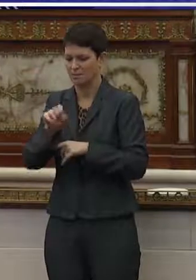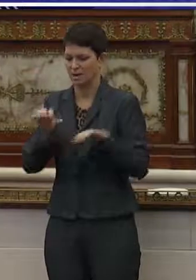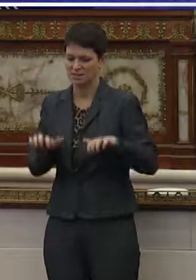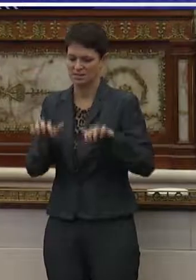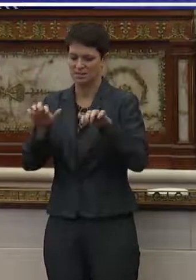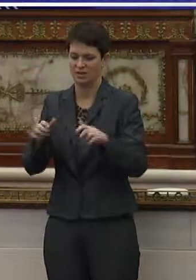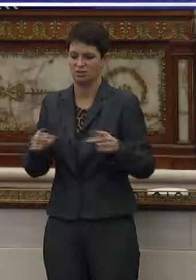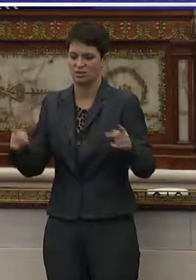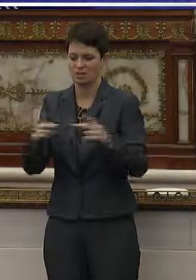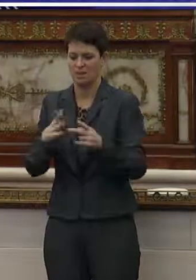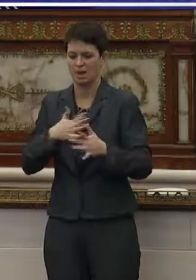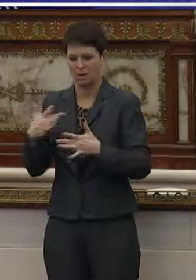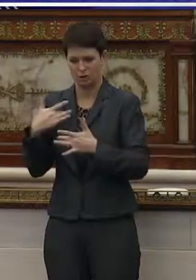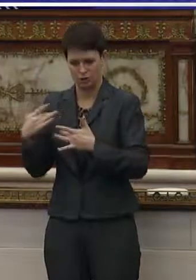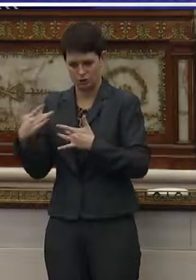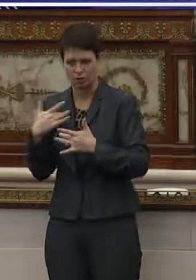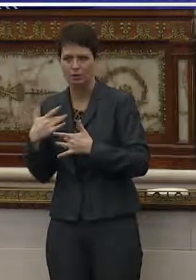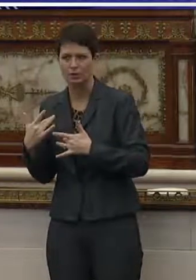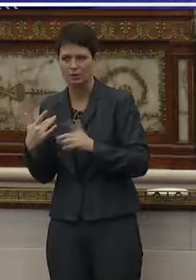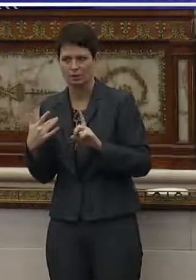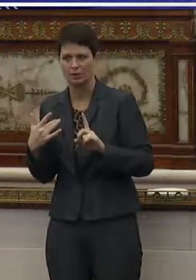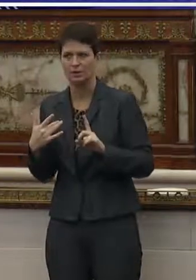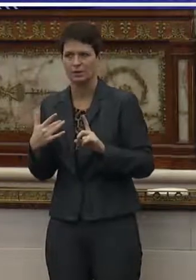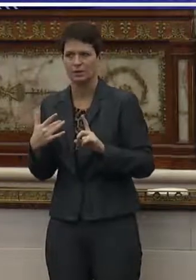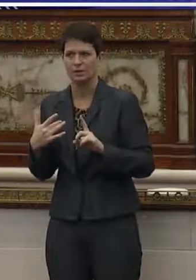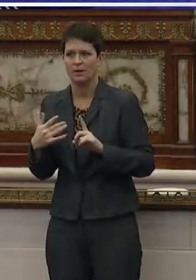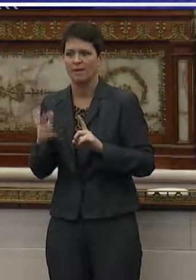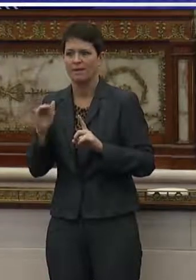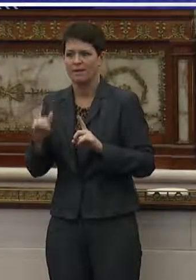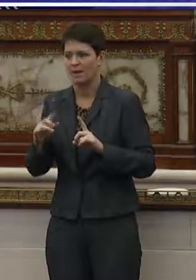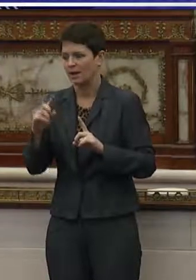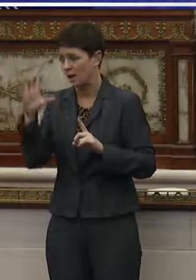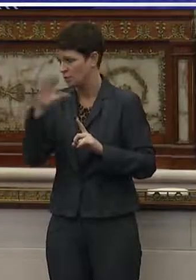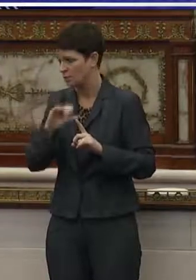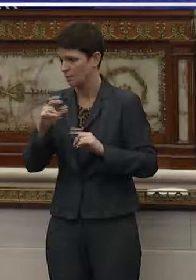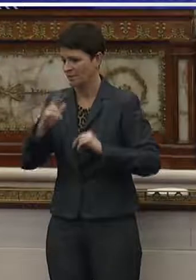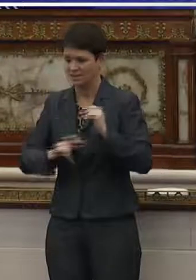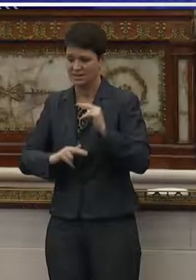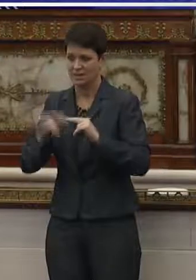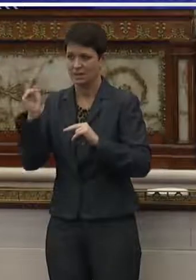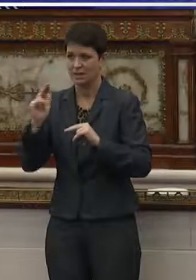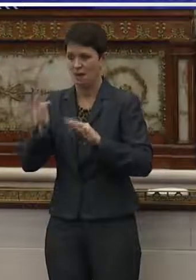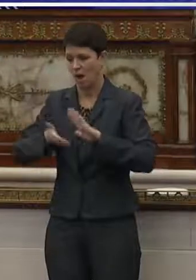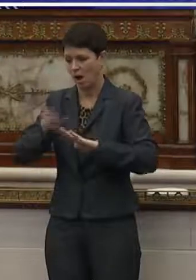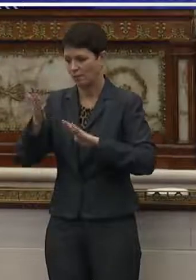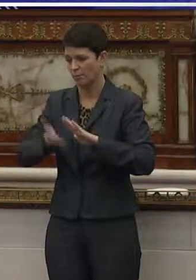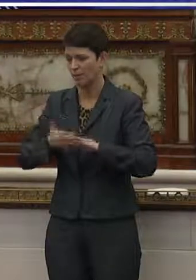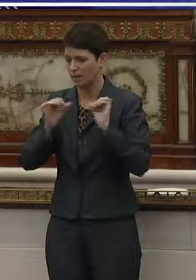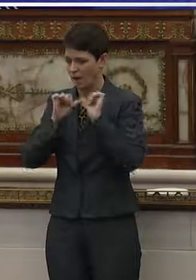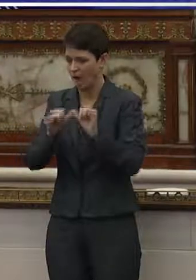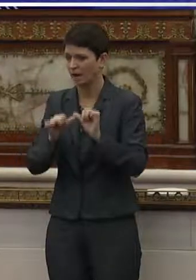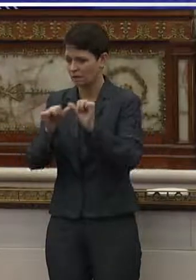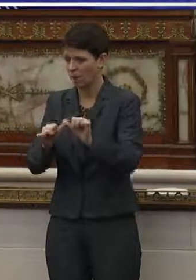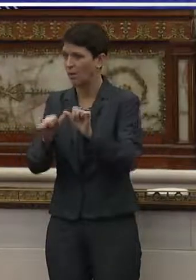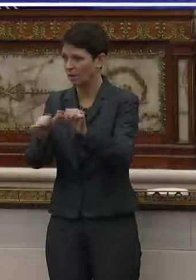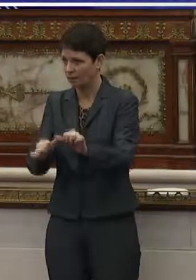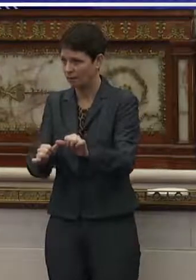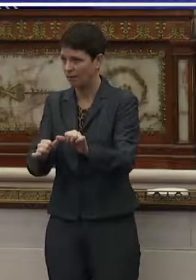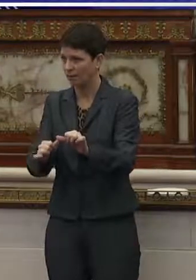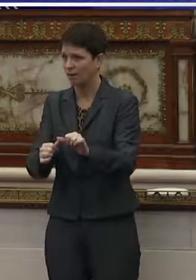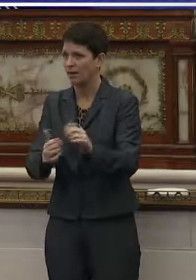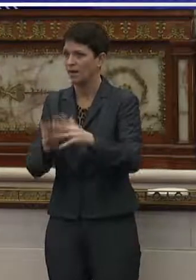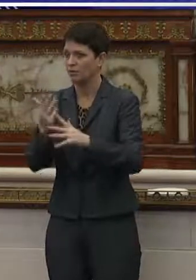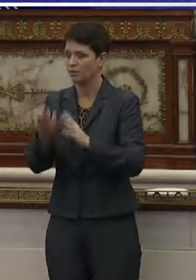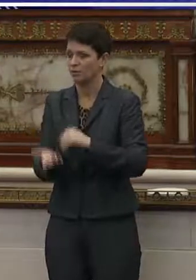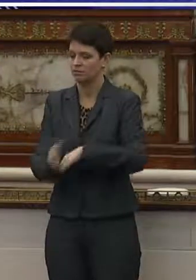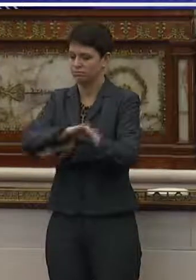site, I think my concern is that this would be, I'm assuming, a facility that would be operating ongoing and throughout various